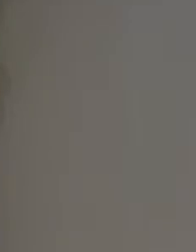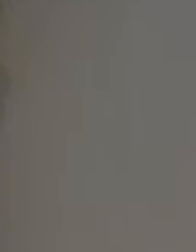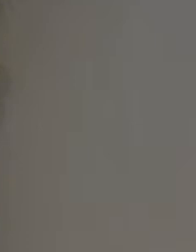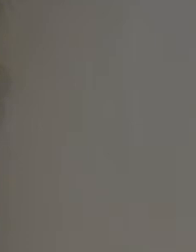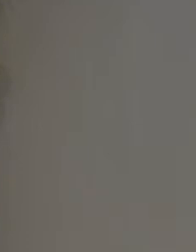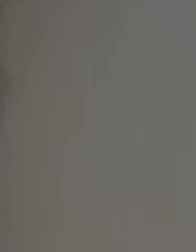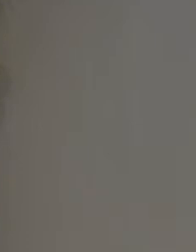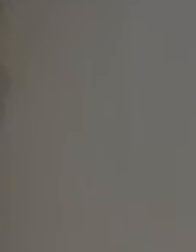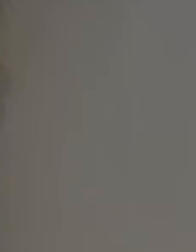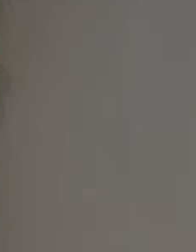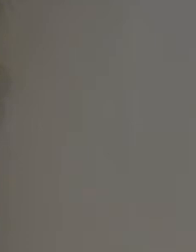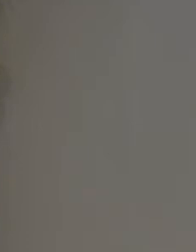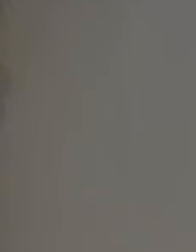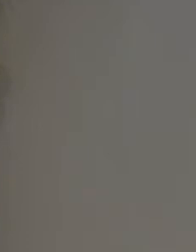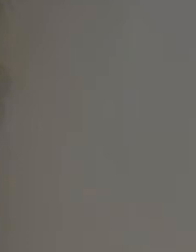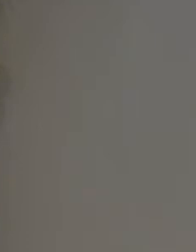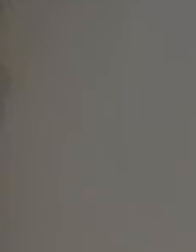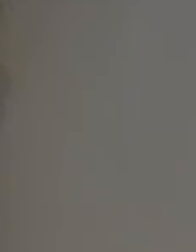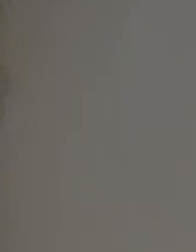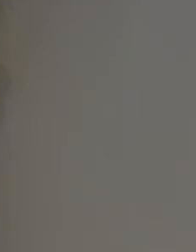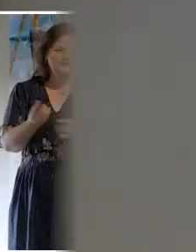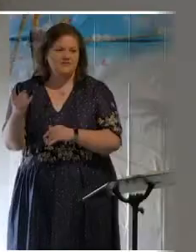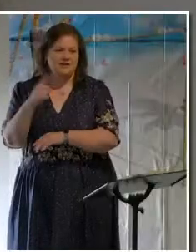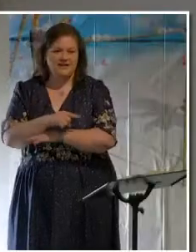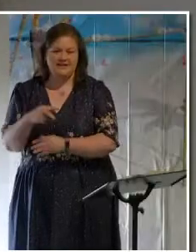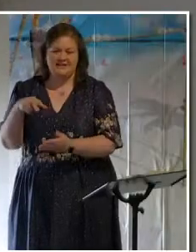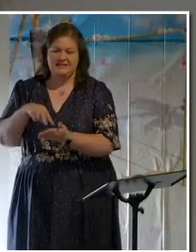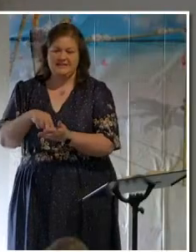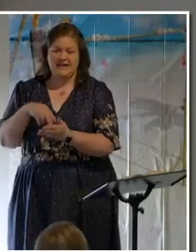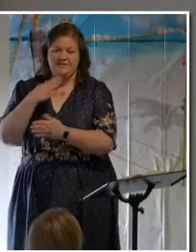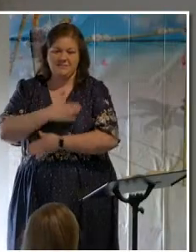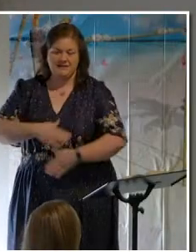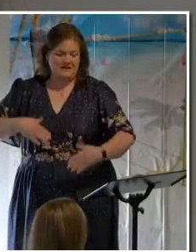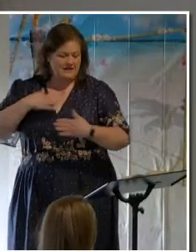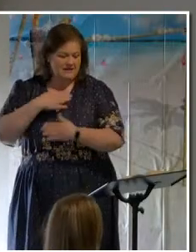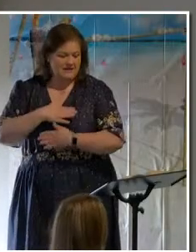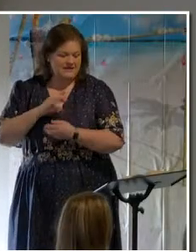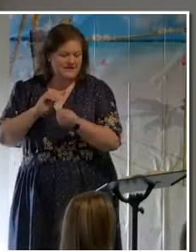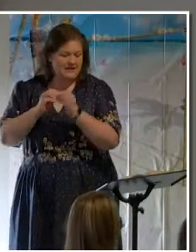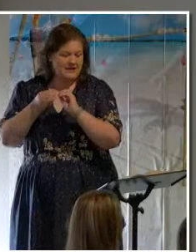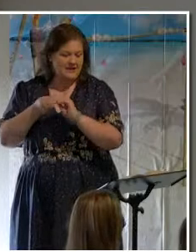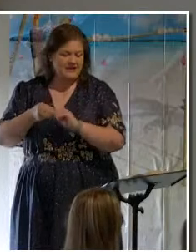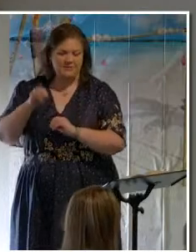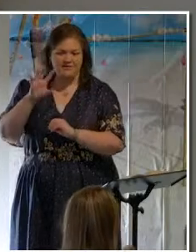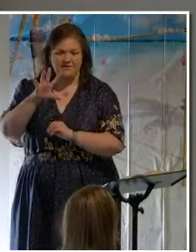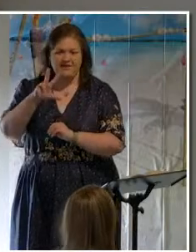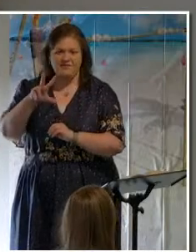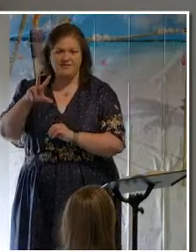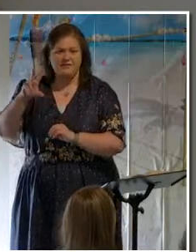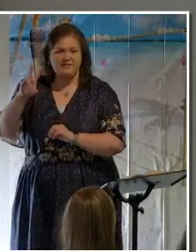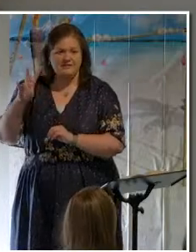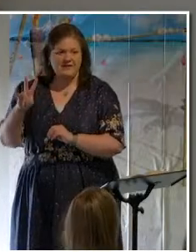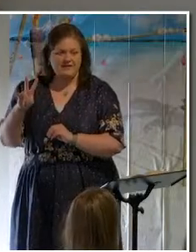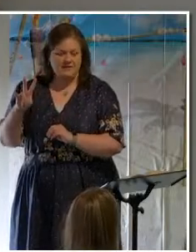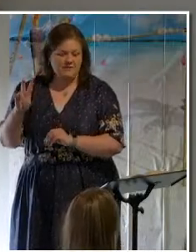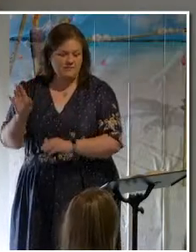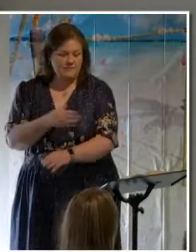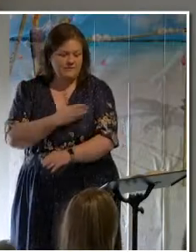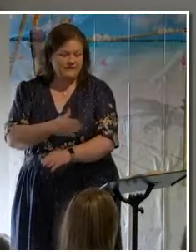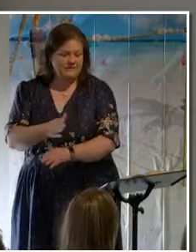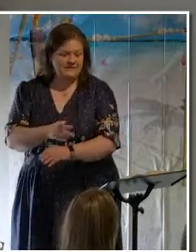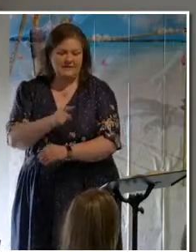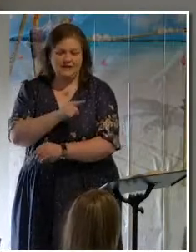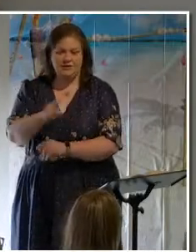to lay on our hearts today. Let's stand together. Turn in our hymn books to page 537. We'll sing,